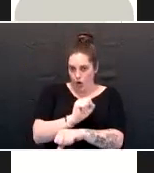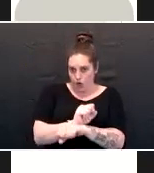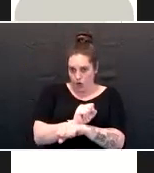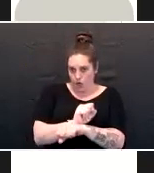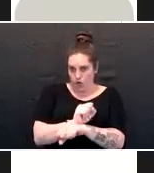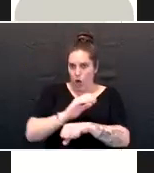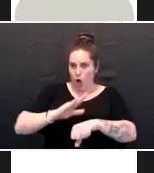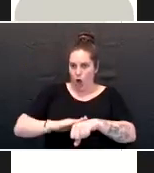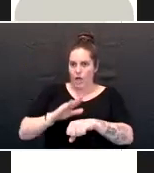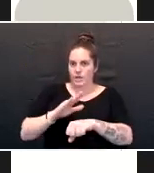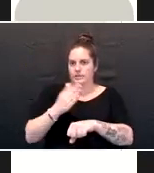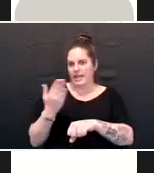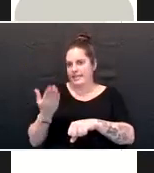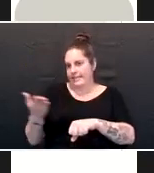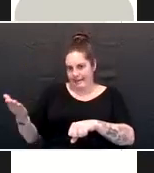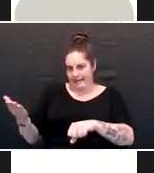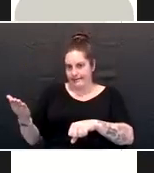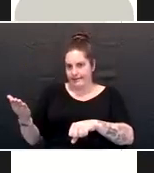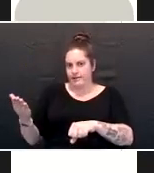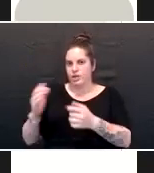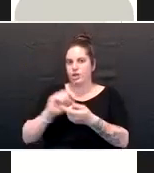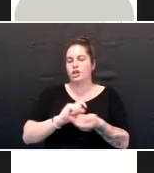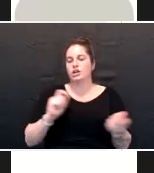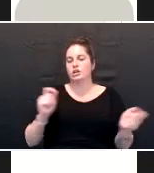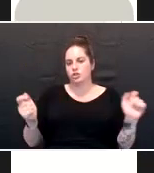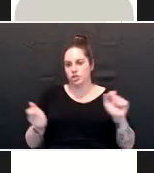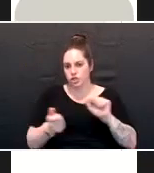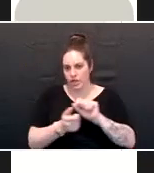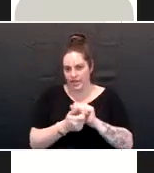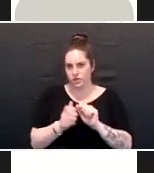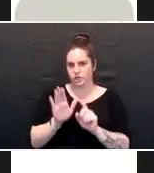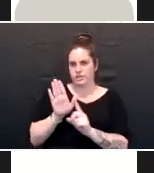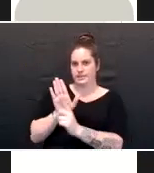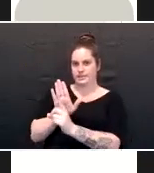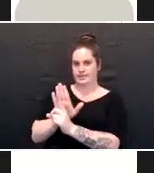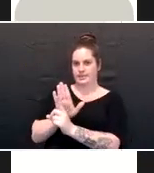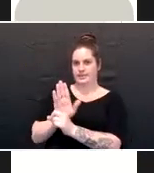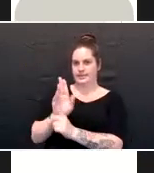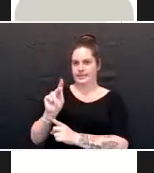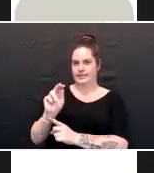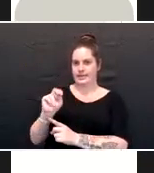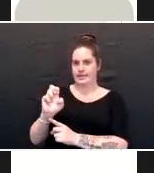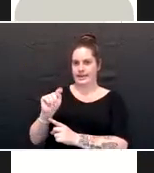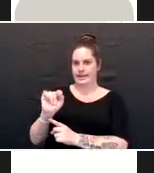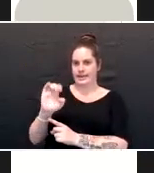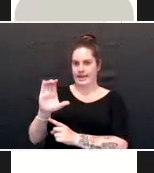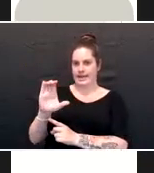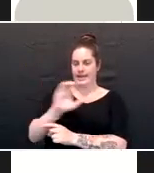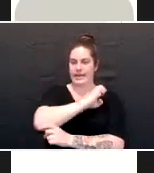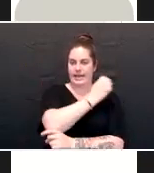an object or system changes its kinetic energy. So if you do work on a